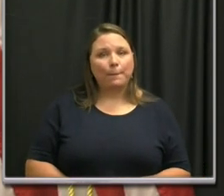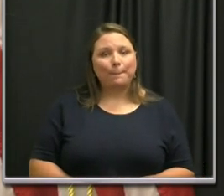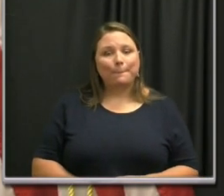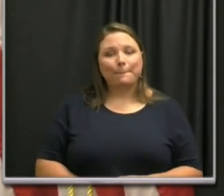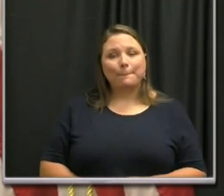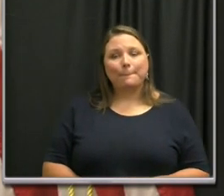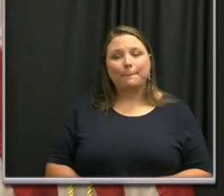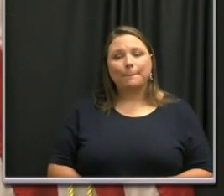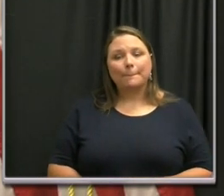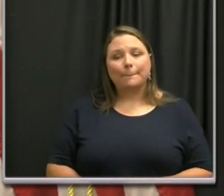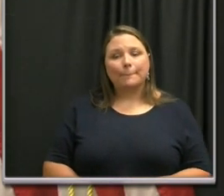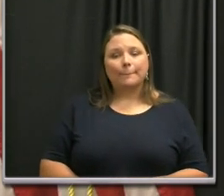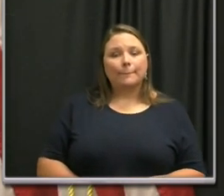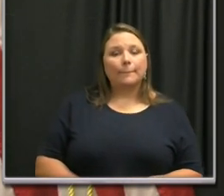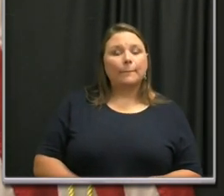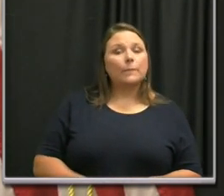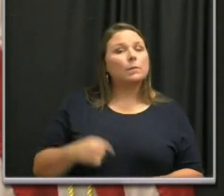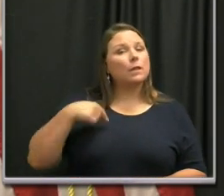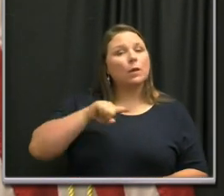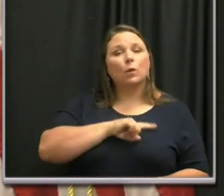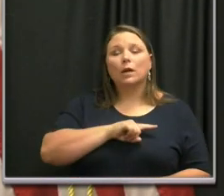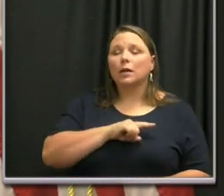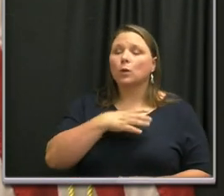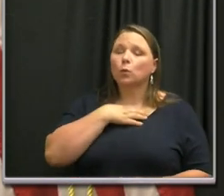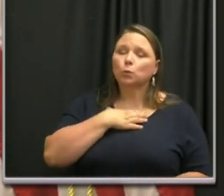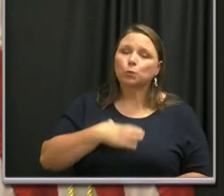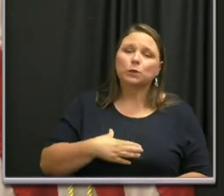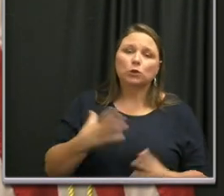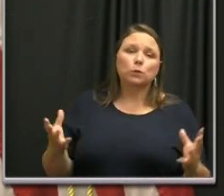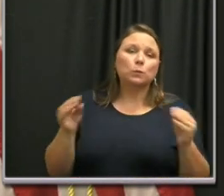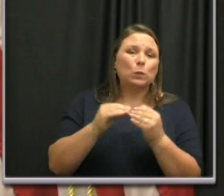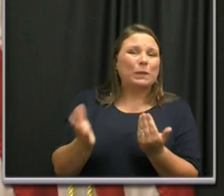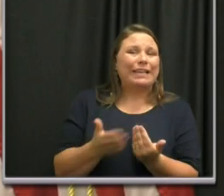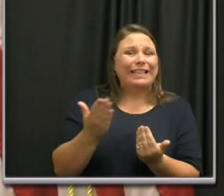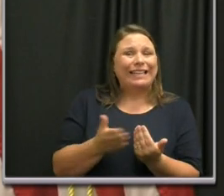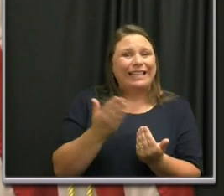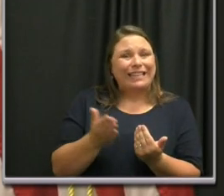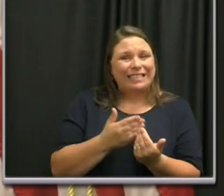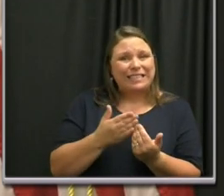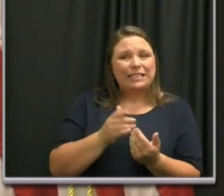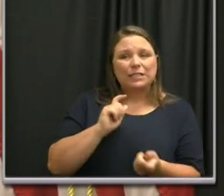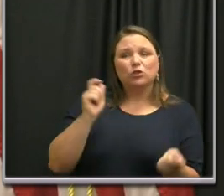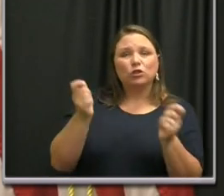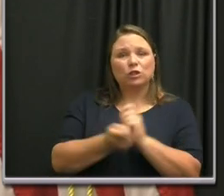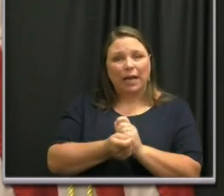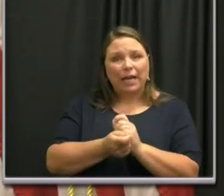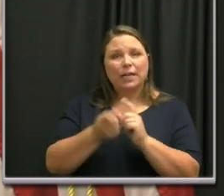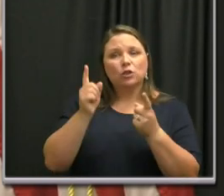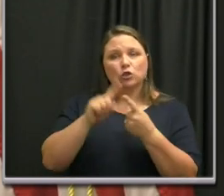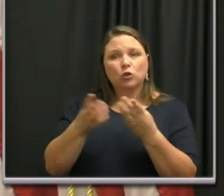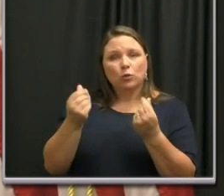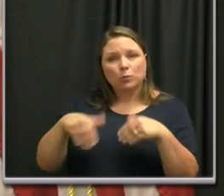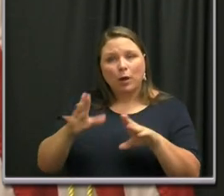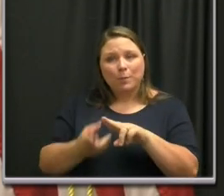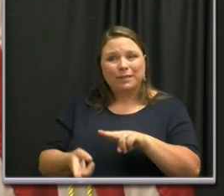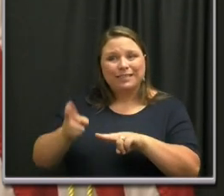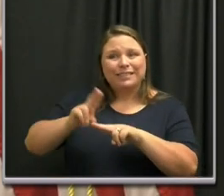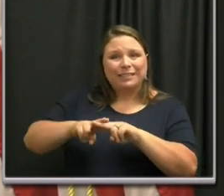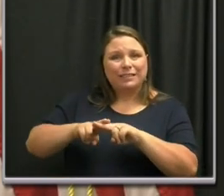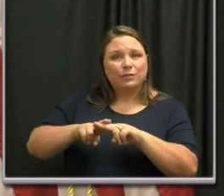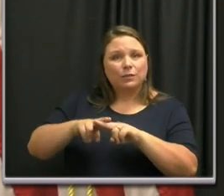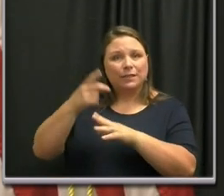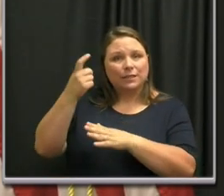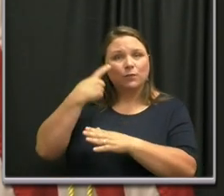We would like to have other easier alternatives to a property tax increase, but that is not the responsible